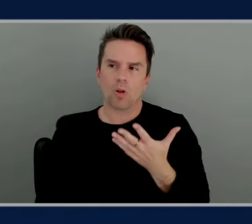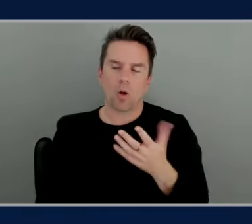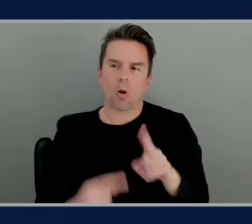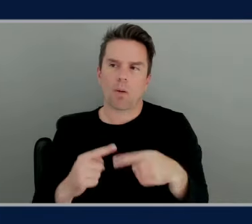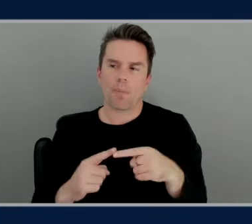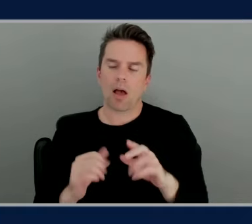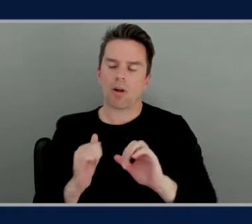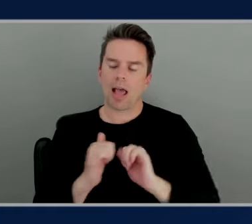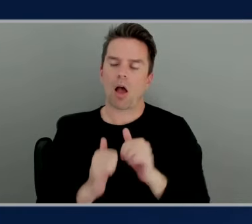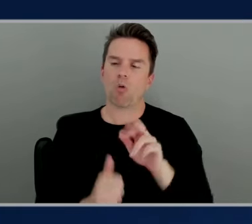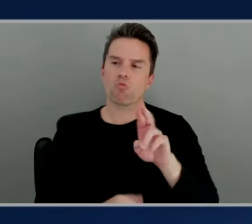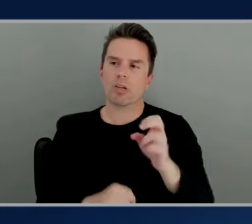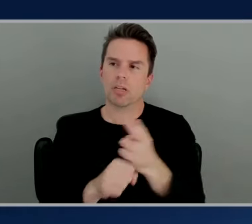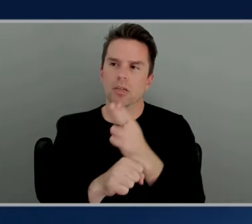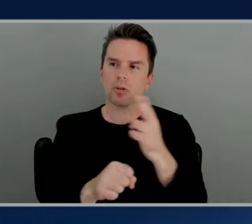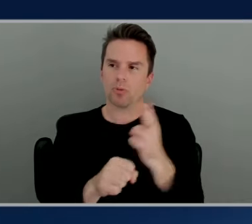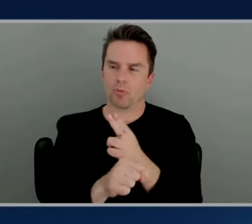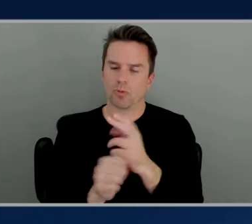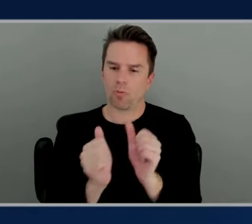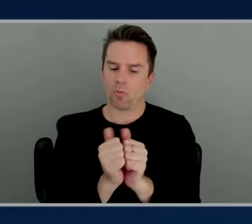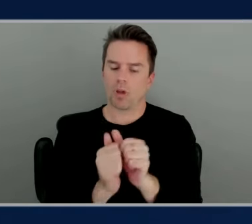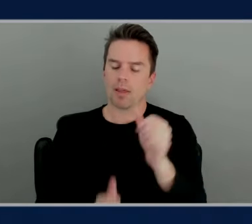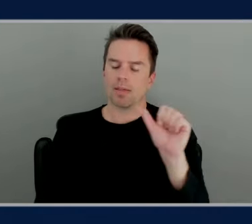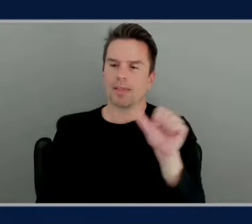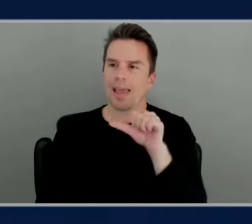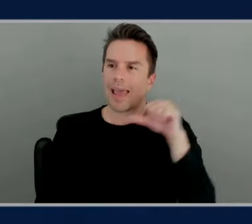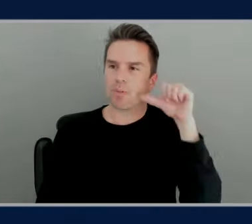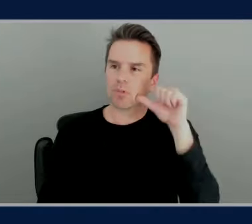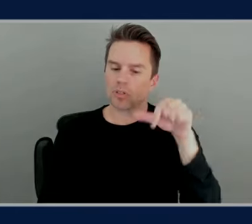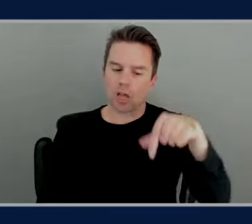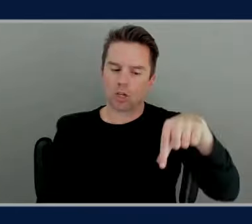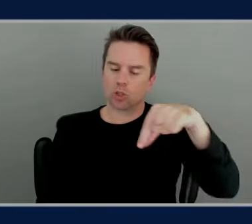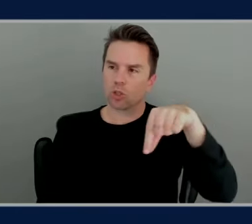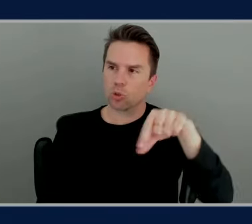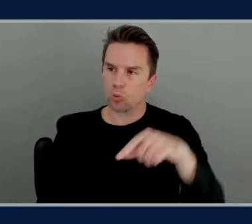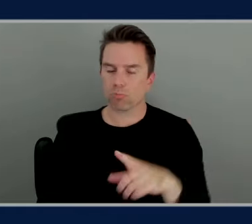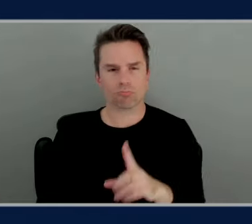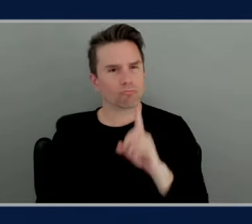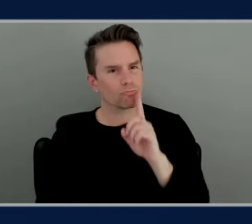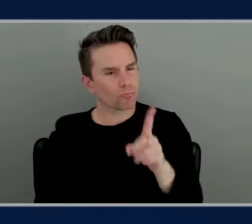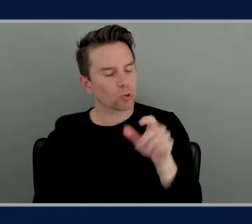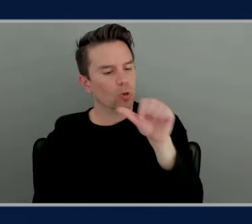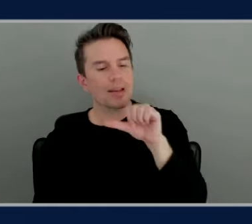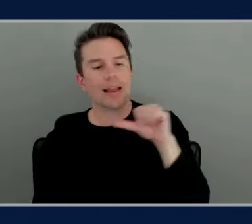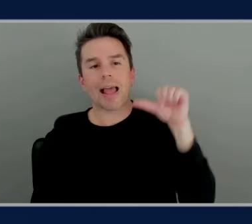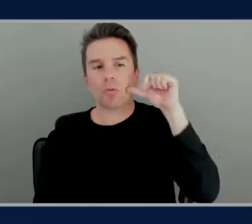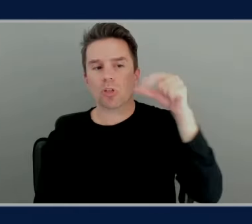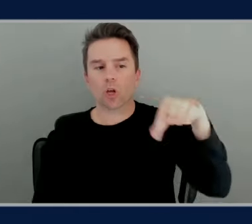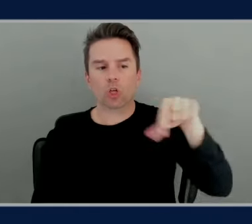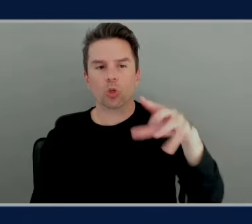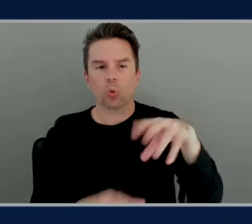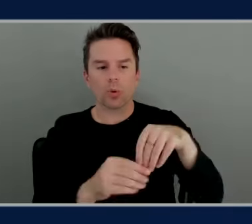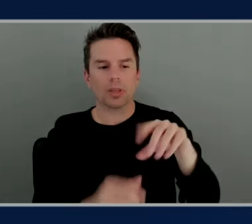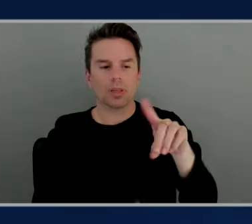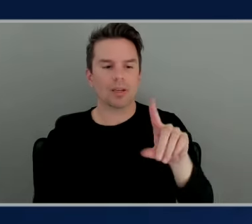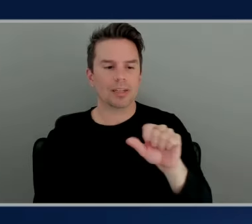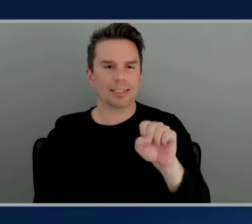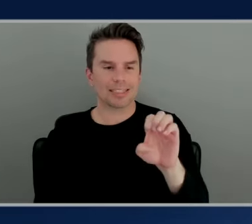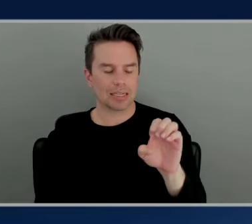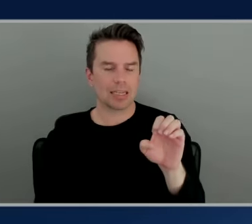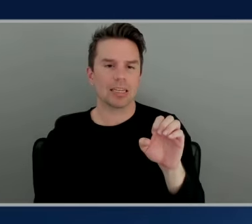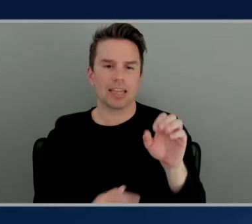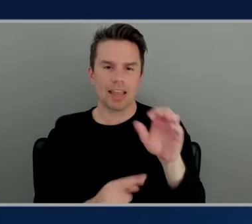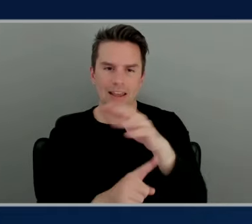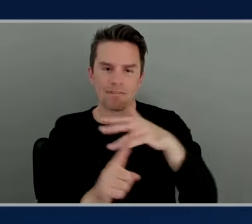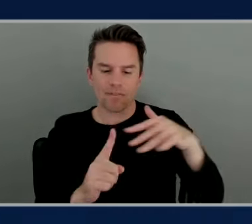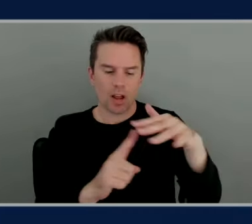that's how we leverage a lot of the Amazon Q, specifically Amazon Q, within the DSC environment. We use in both ways. So one of these looking